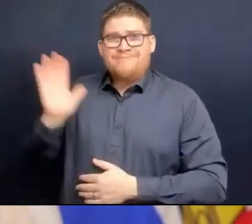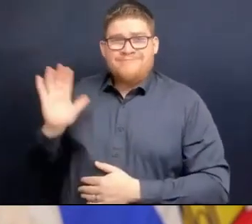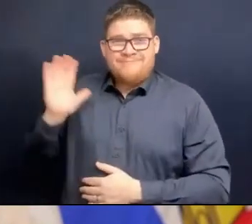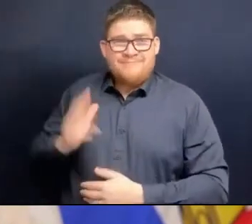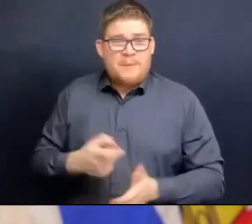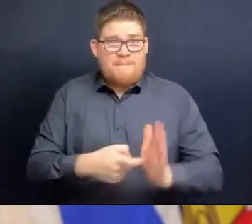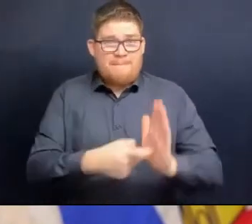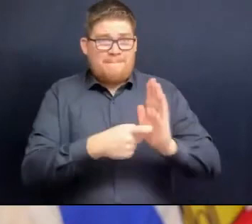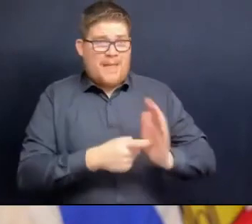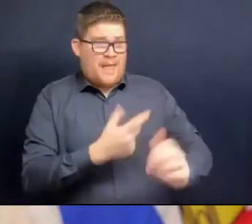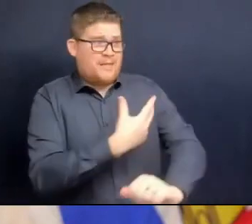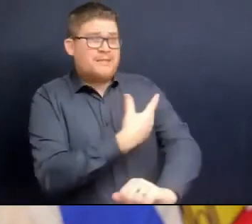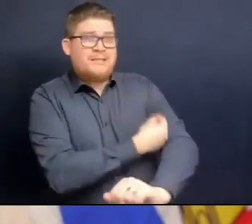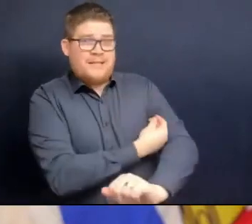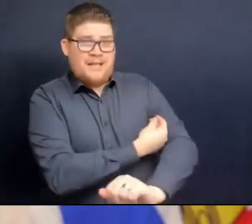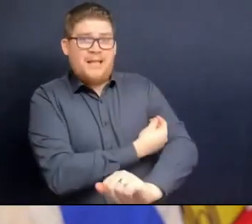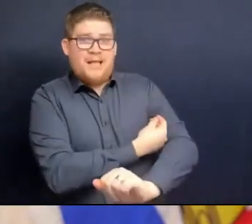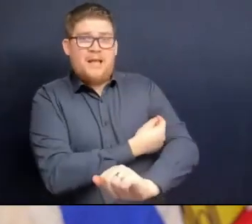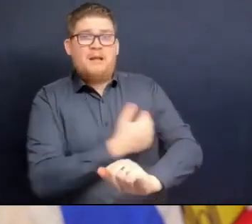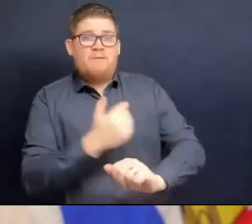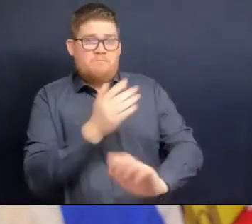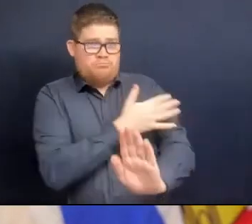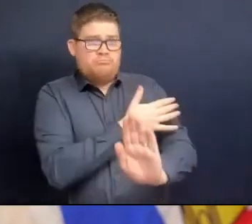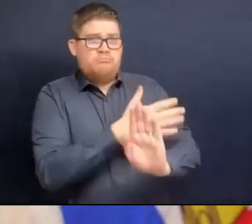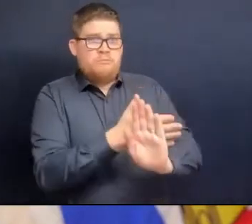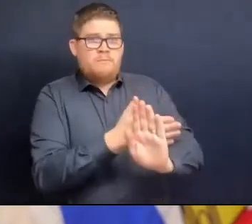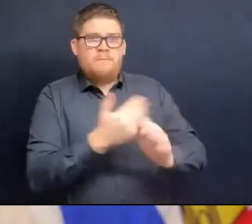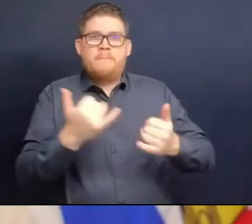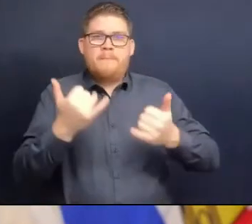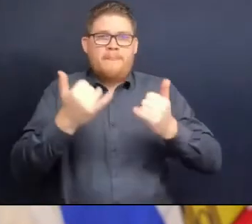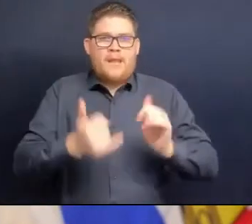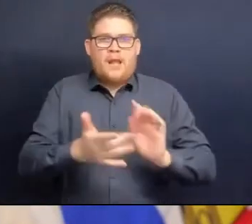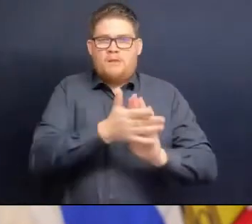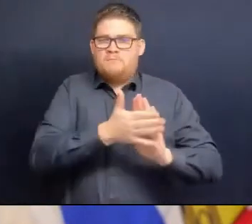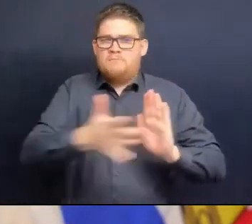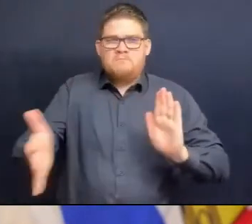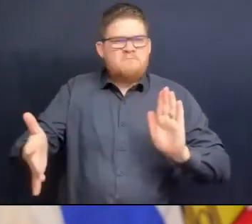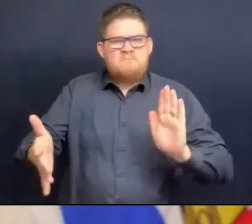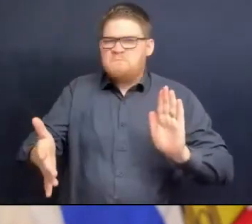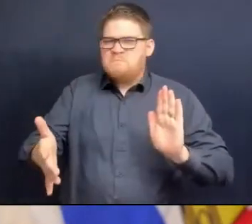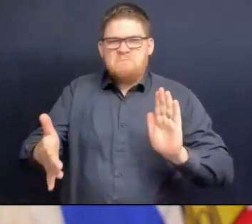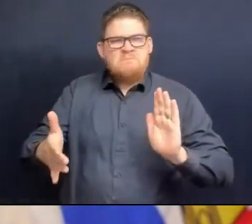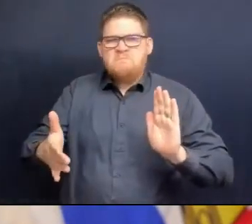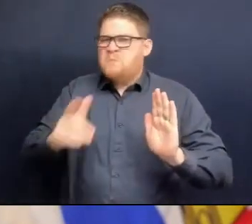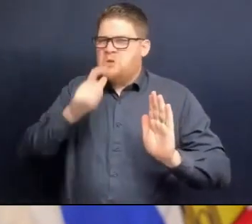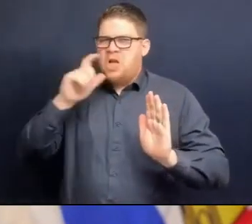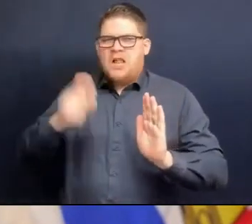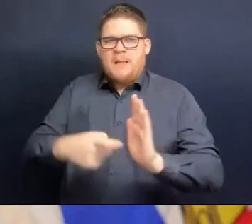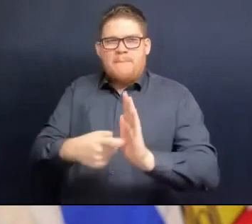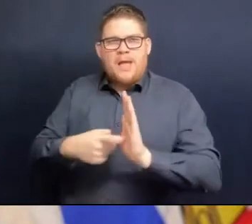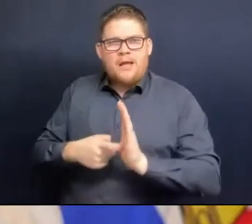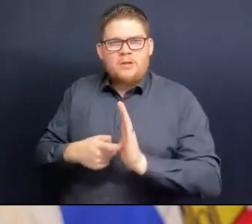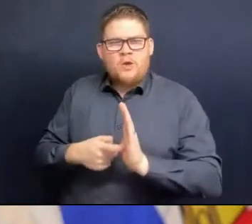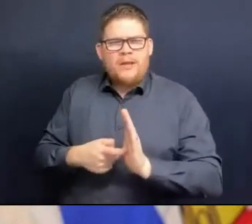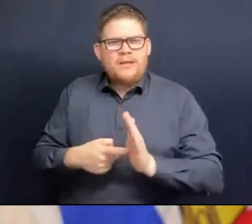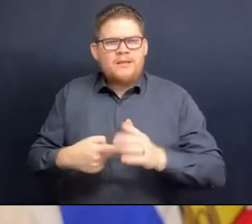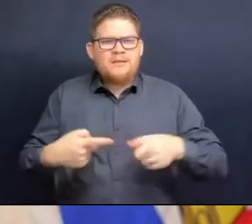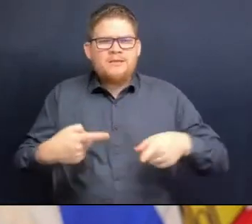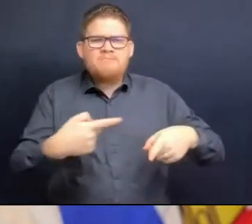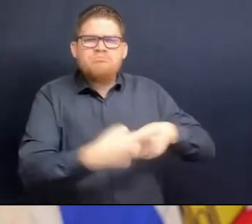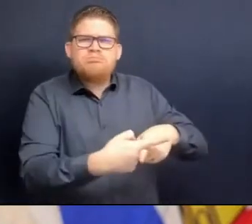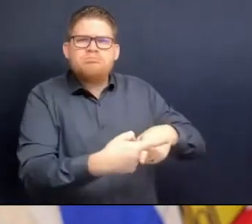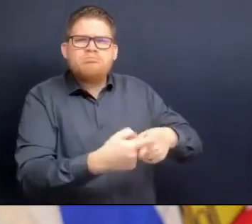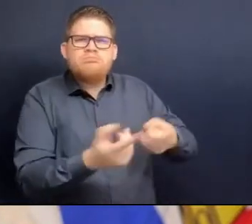made sense. I supported them at this stage of the pandemic. They do not make sense. So what is the justification for